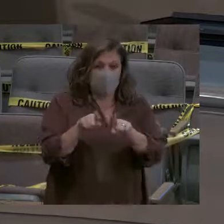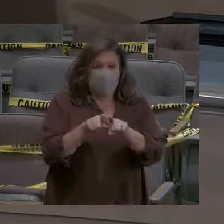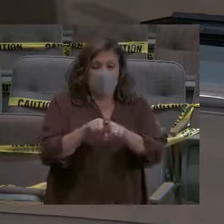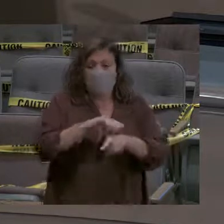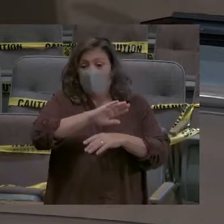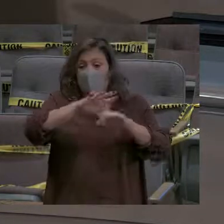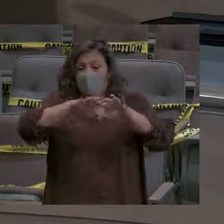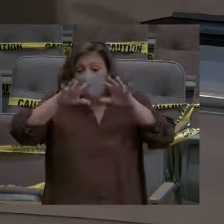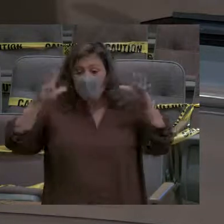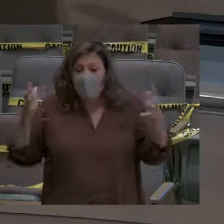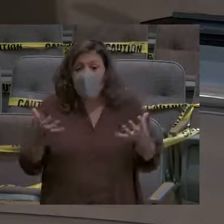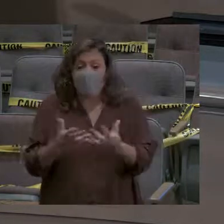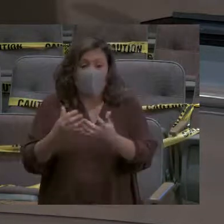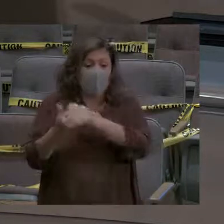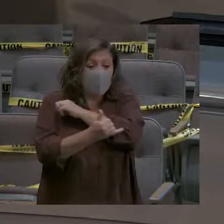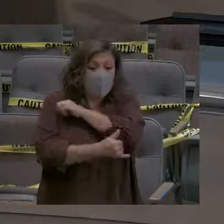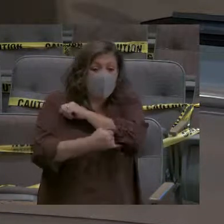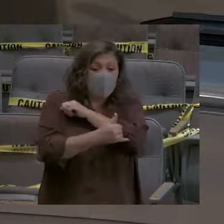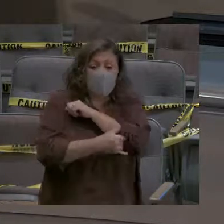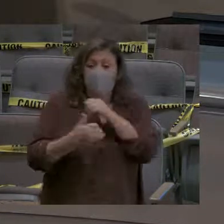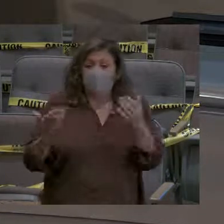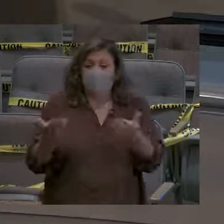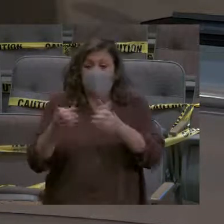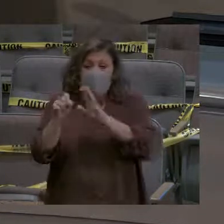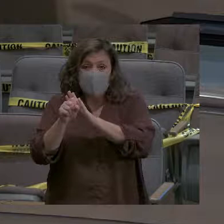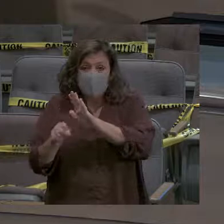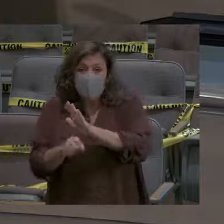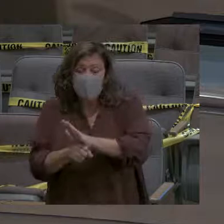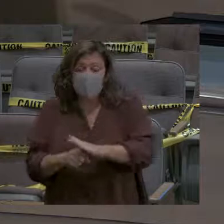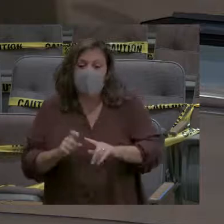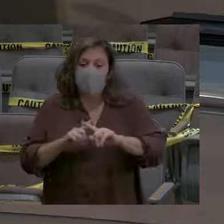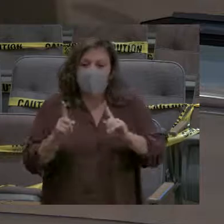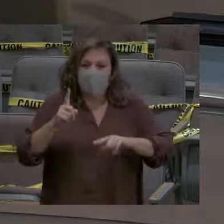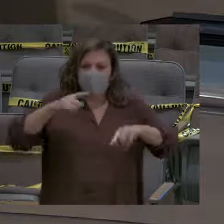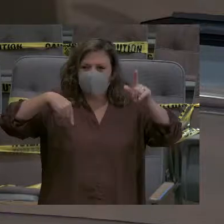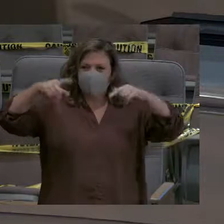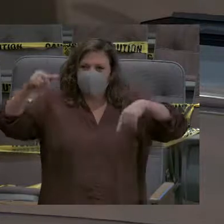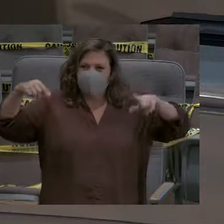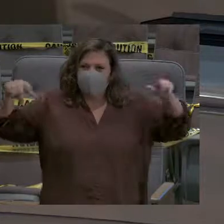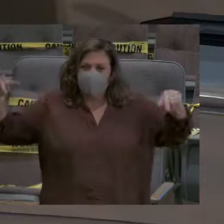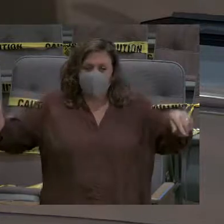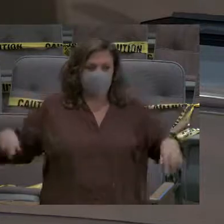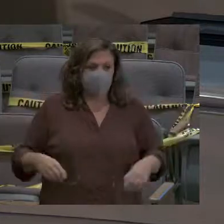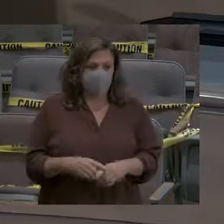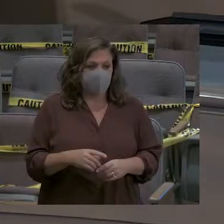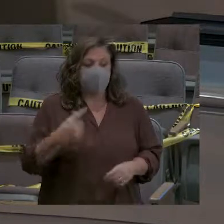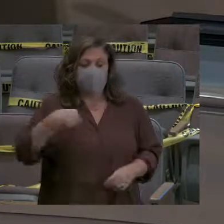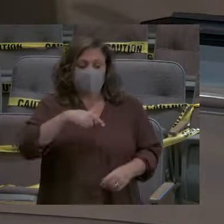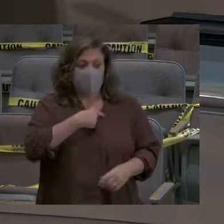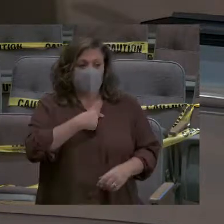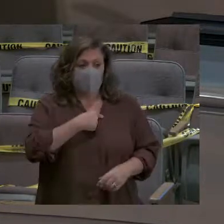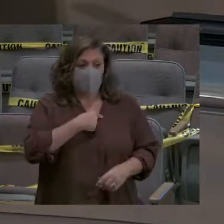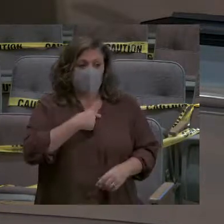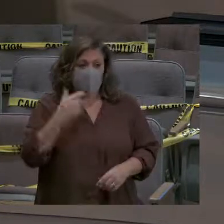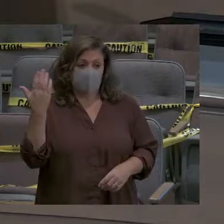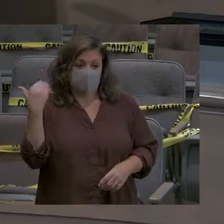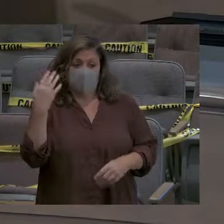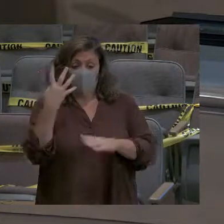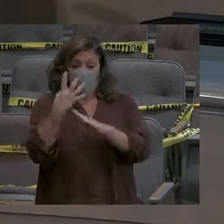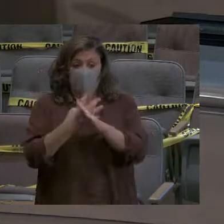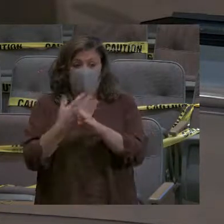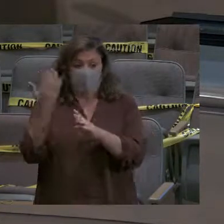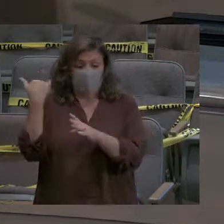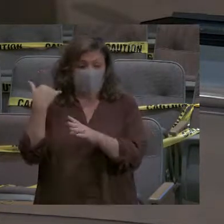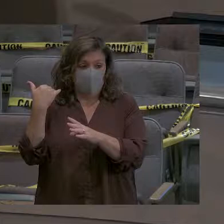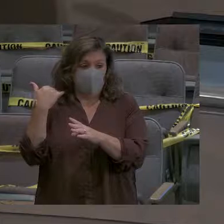nation is experiencing, the rest of the state is experiencing, but at different degrees. We all sat here 4 months